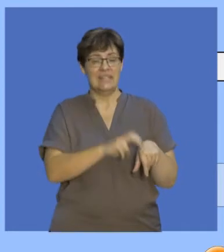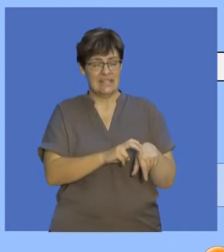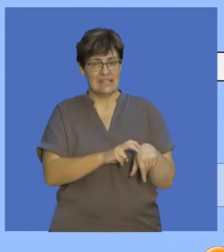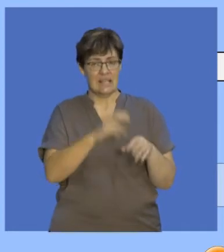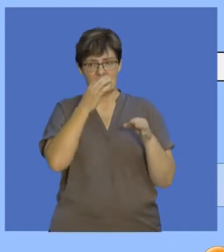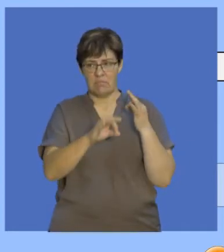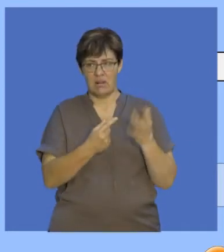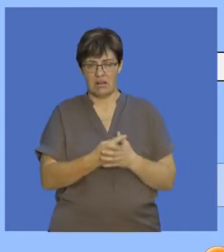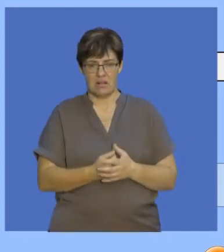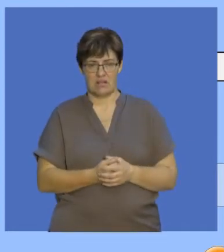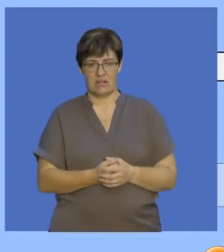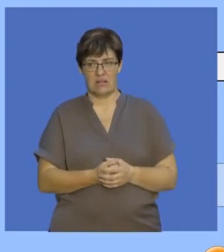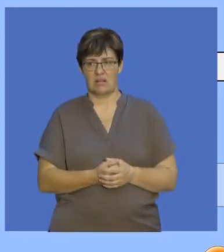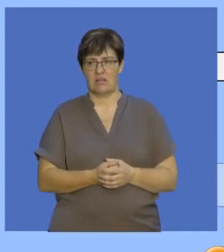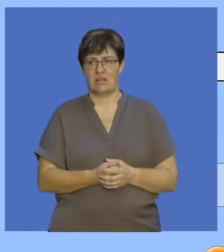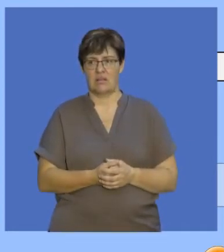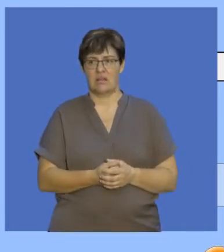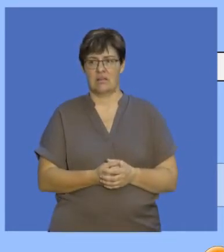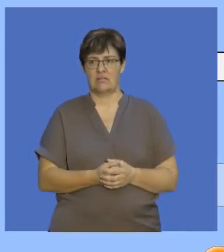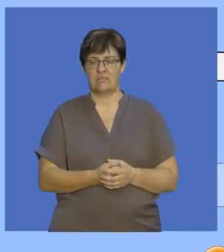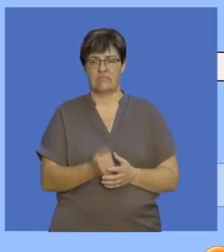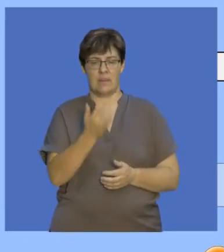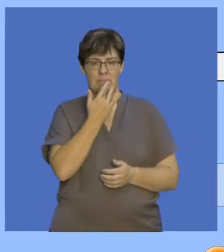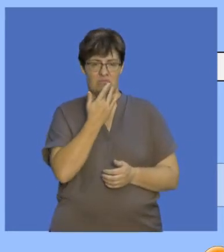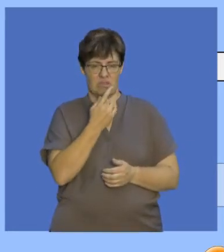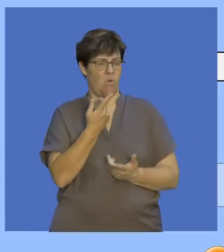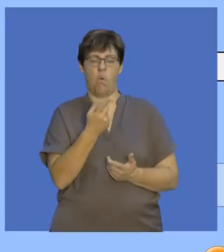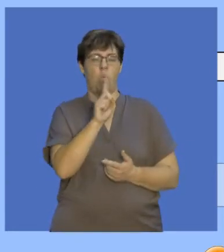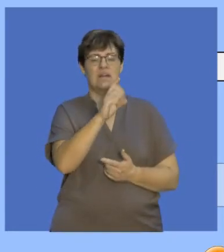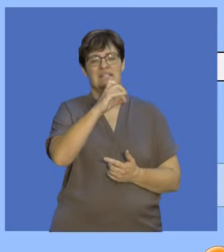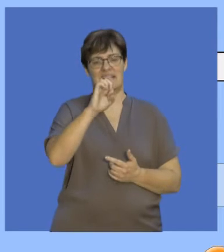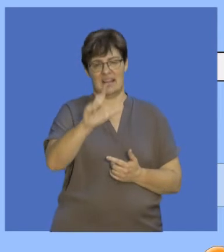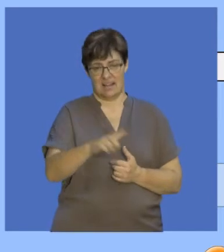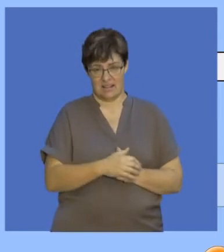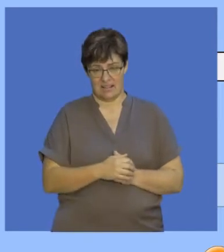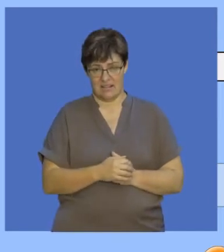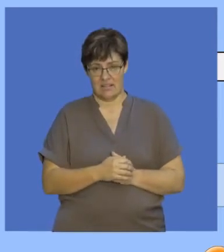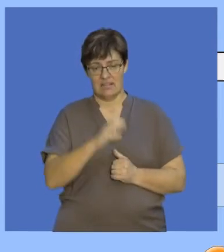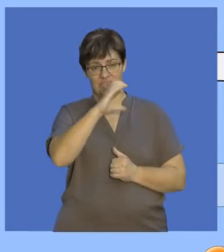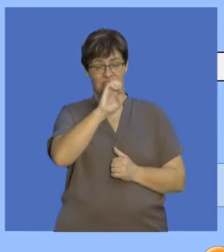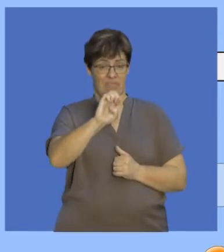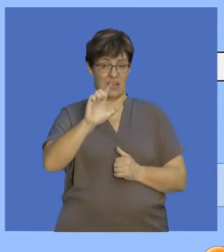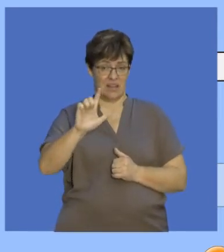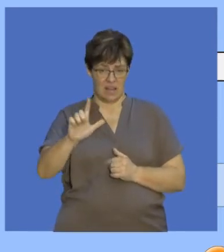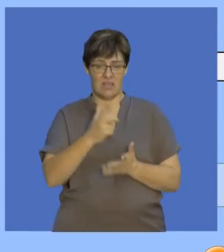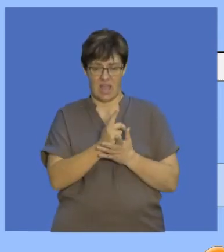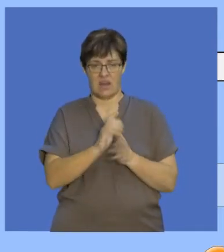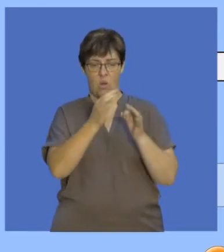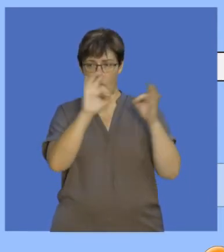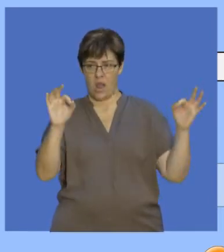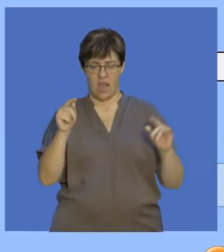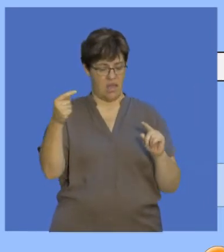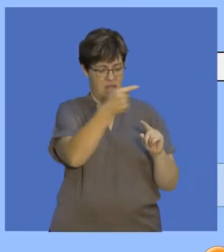simple circuit? Let's take just one battery, one cell, okay? and then we connecting wires,